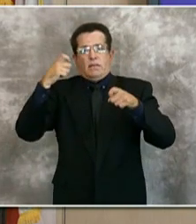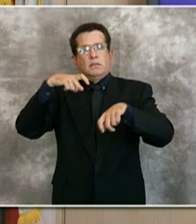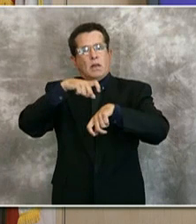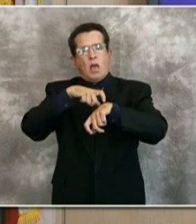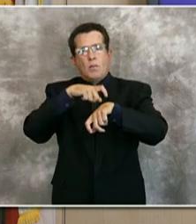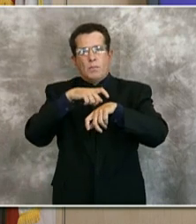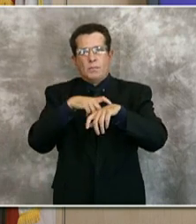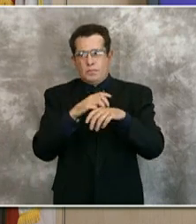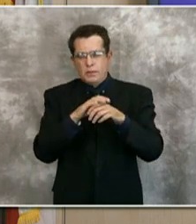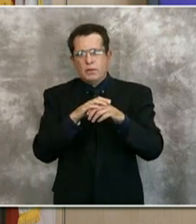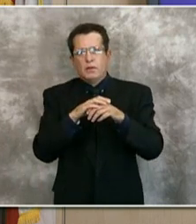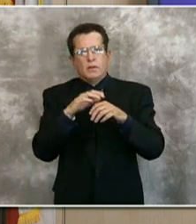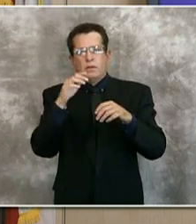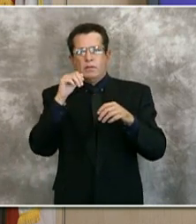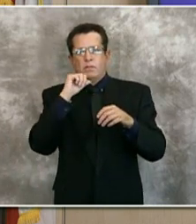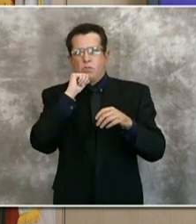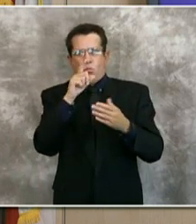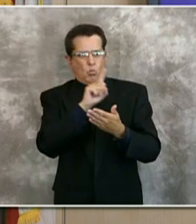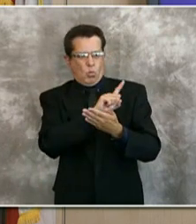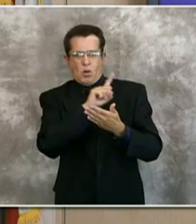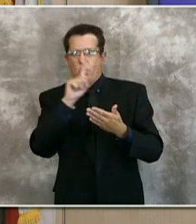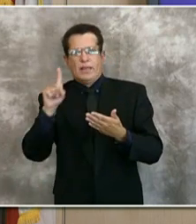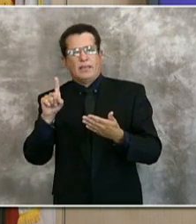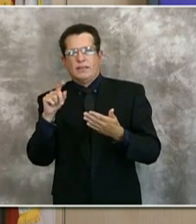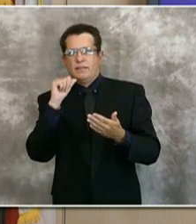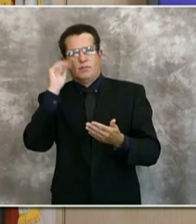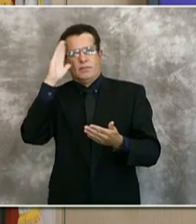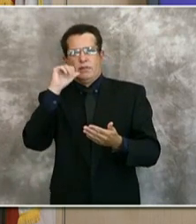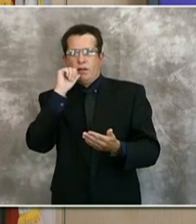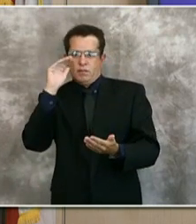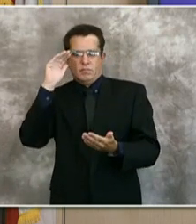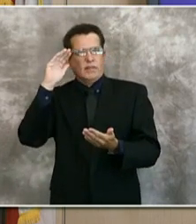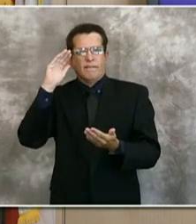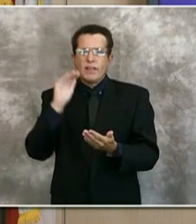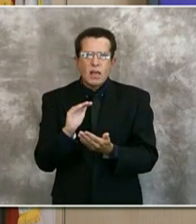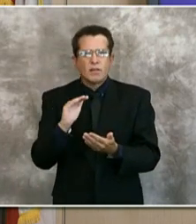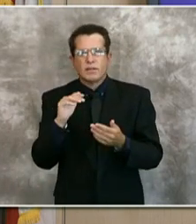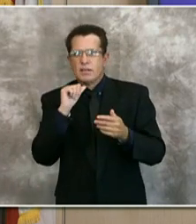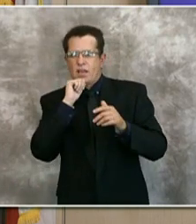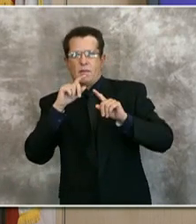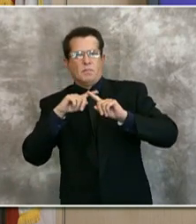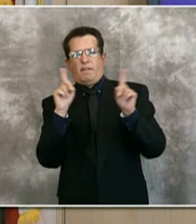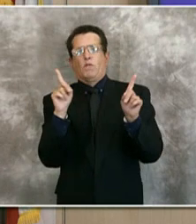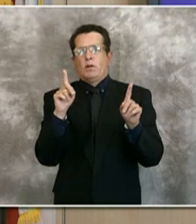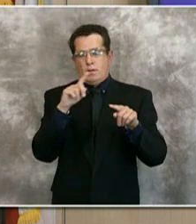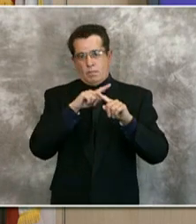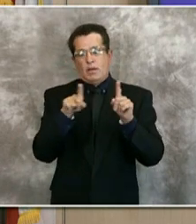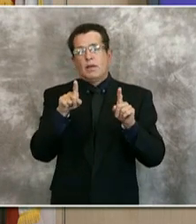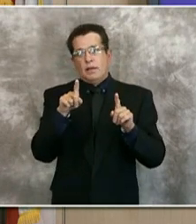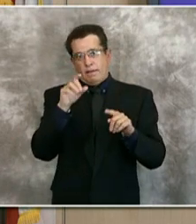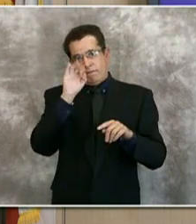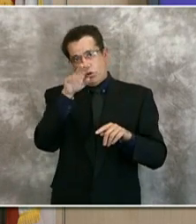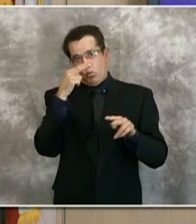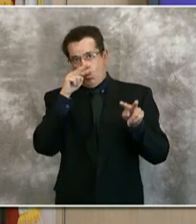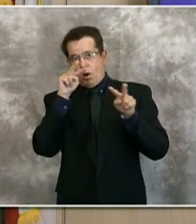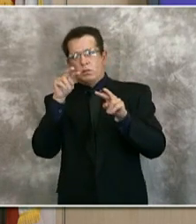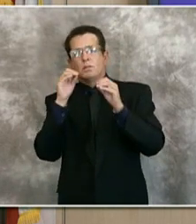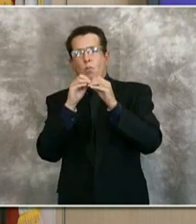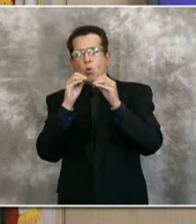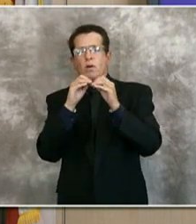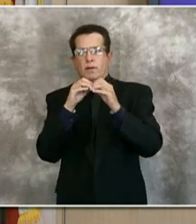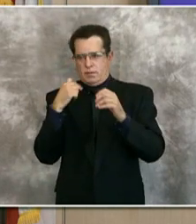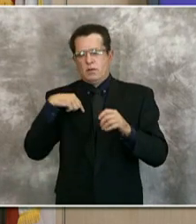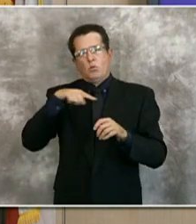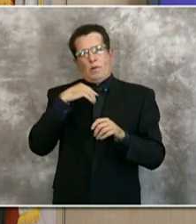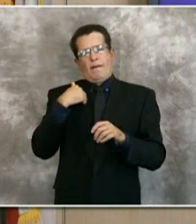not a significant impact in the cases. Those who don't follow may not, but as we've talked about multiple times on multiple occasions, there's a significant